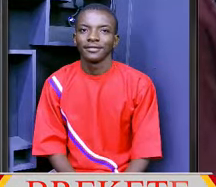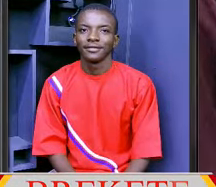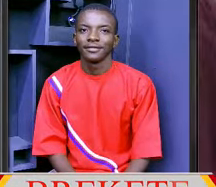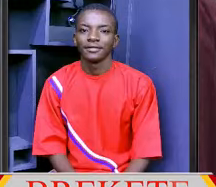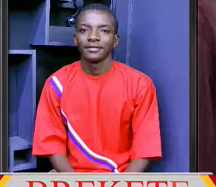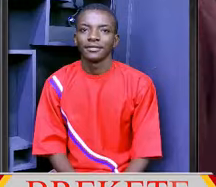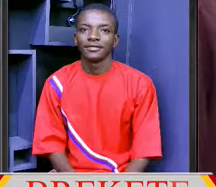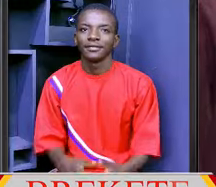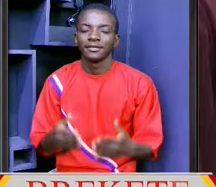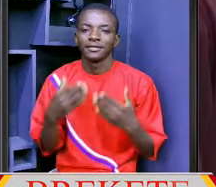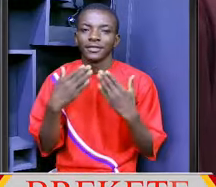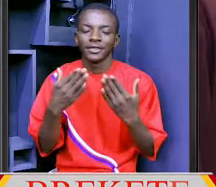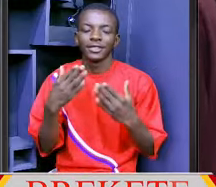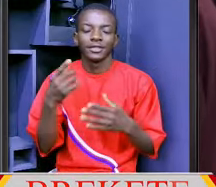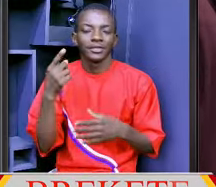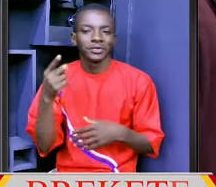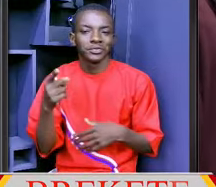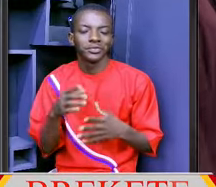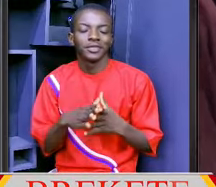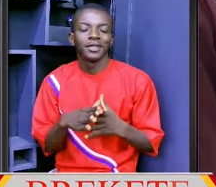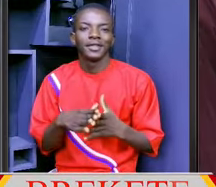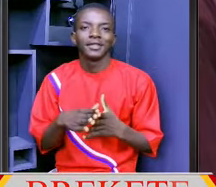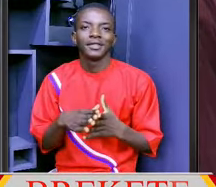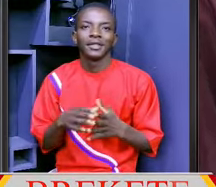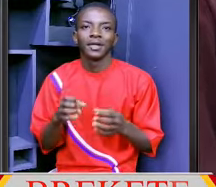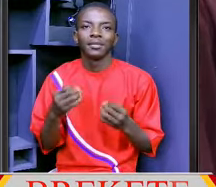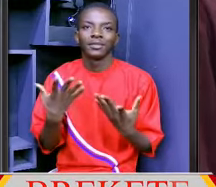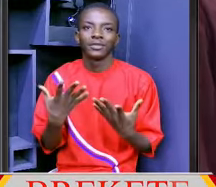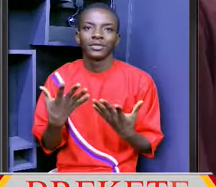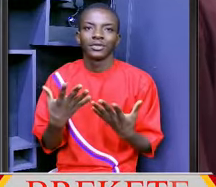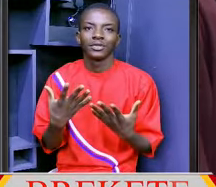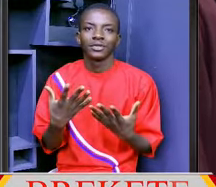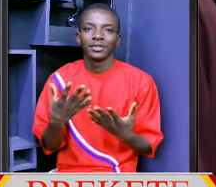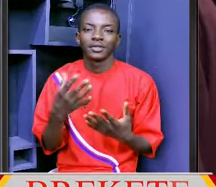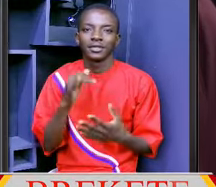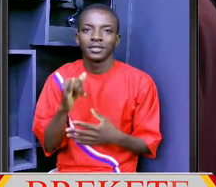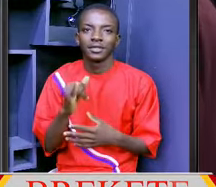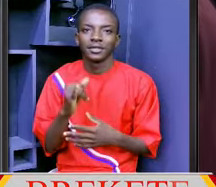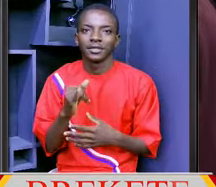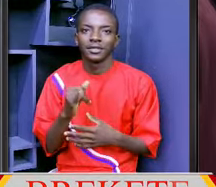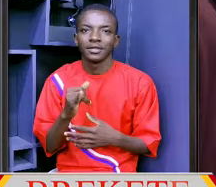Thank you. I say, make I thank you now. How much be the